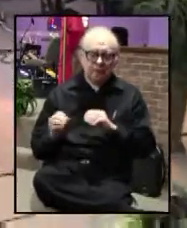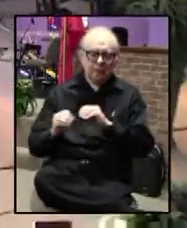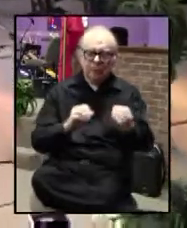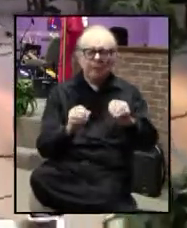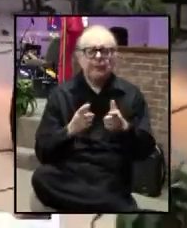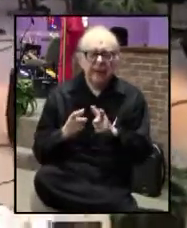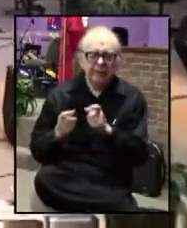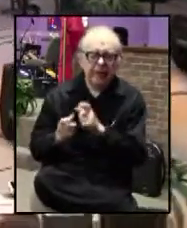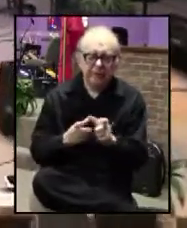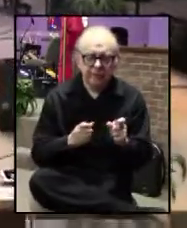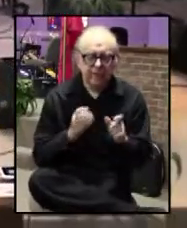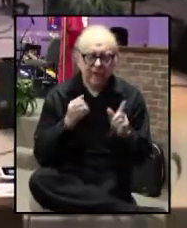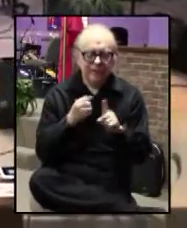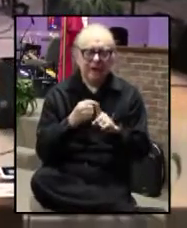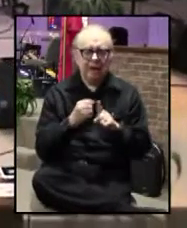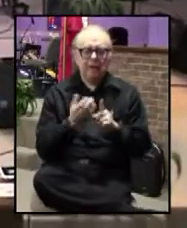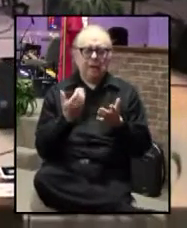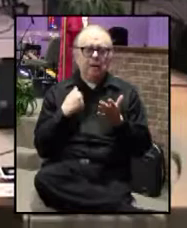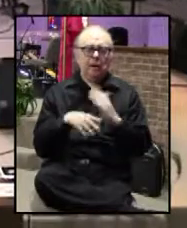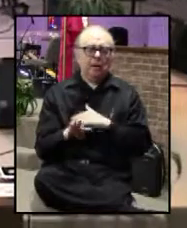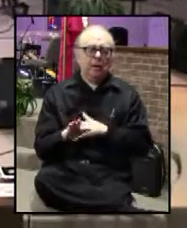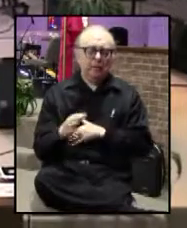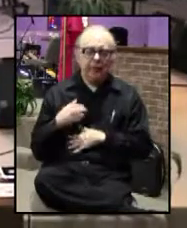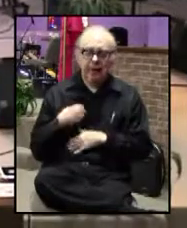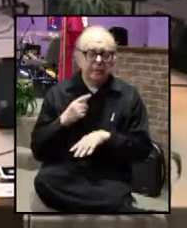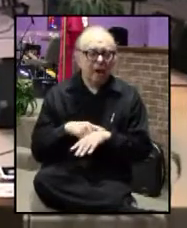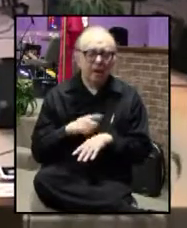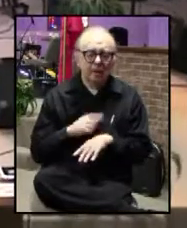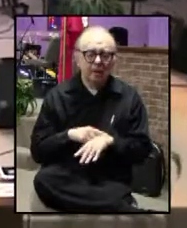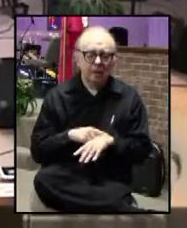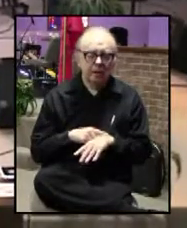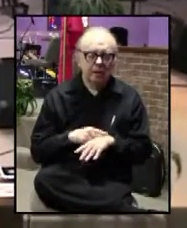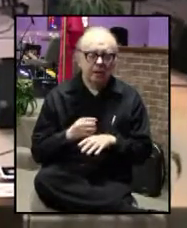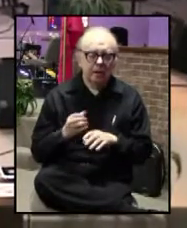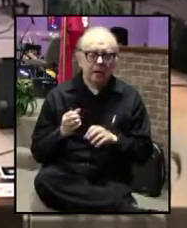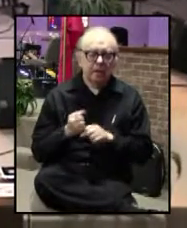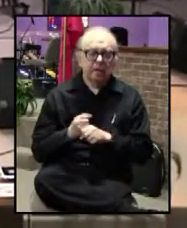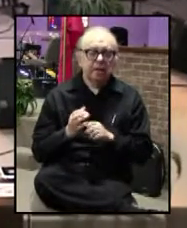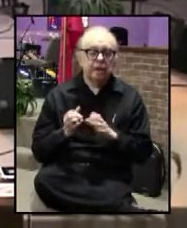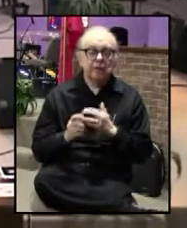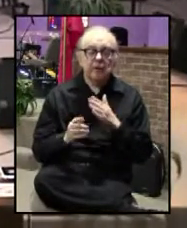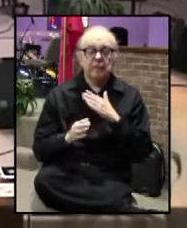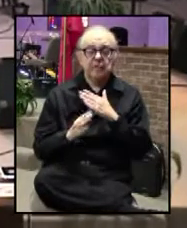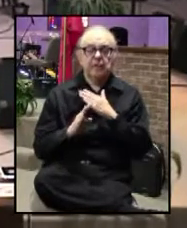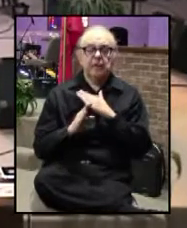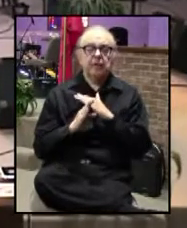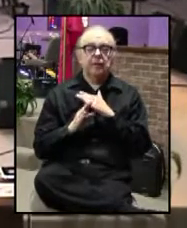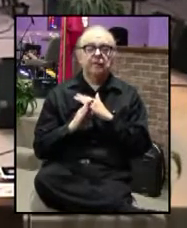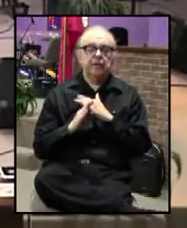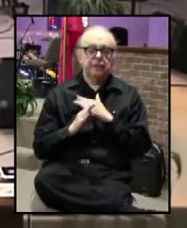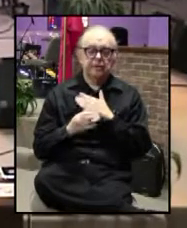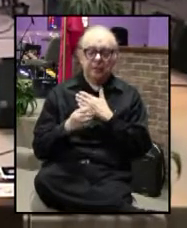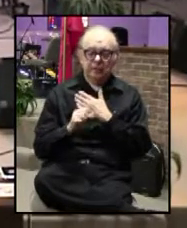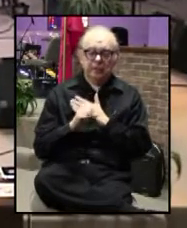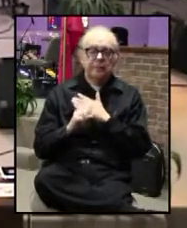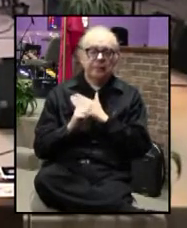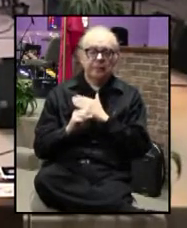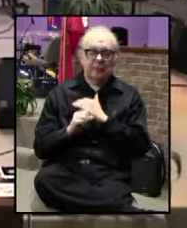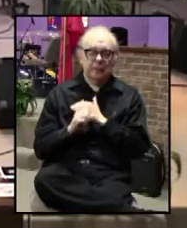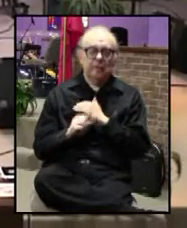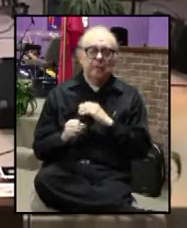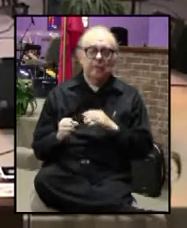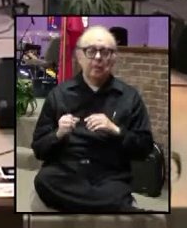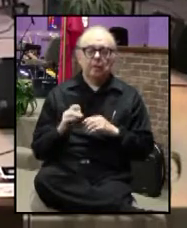very quickly and attack before you ever had a time to lay down a defense. It was like